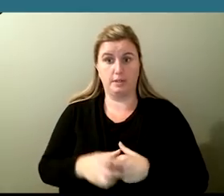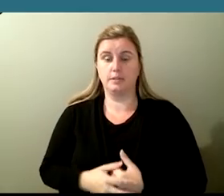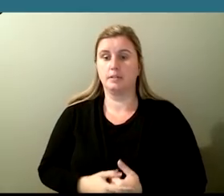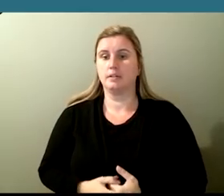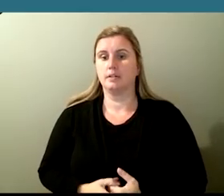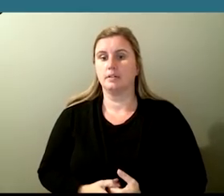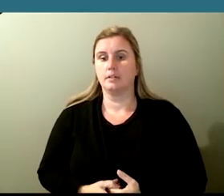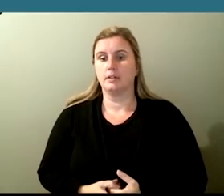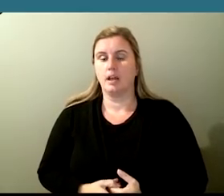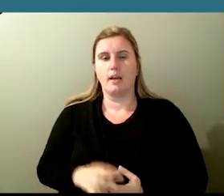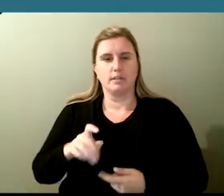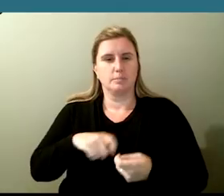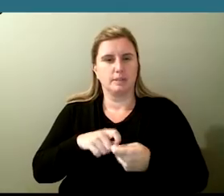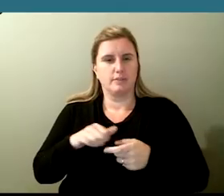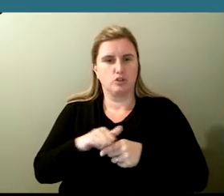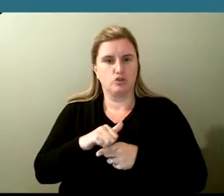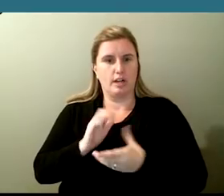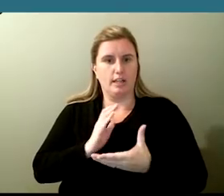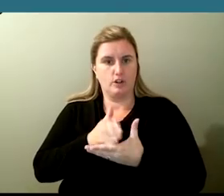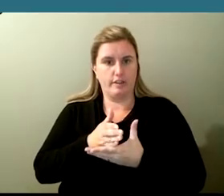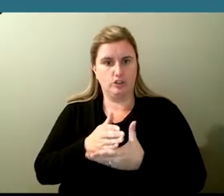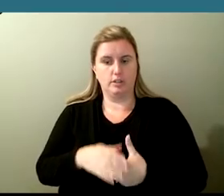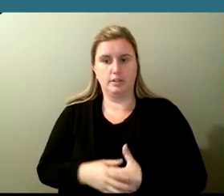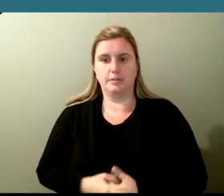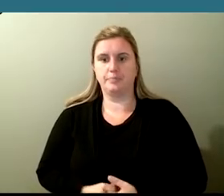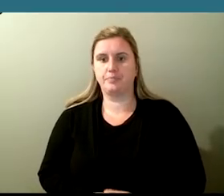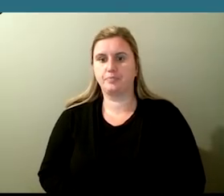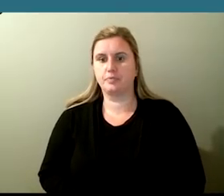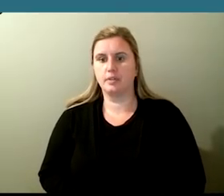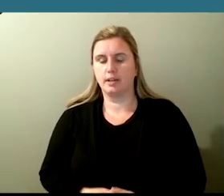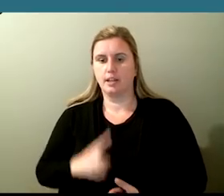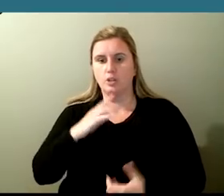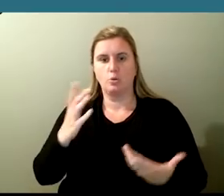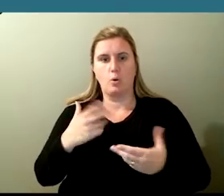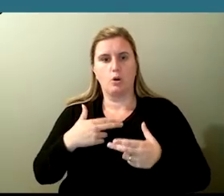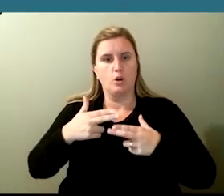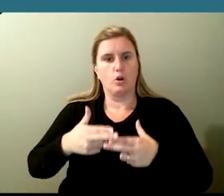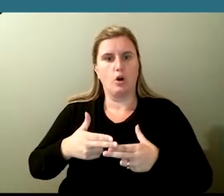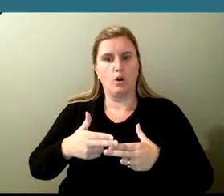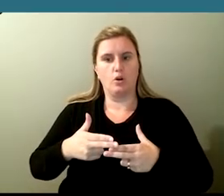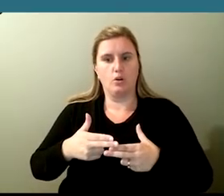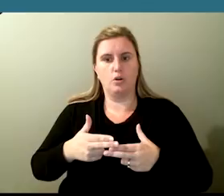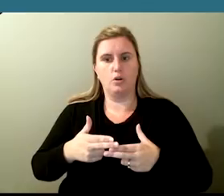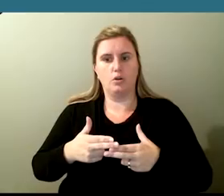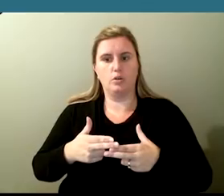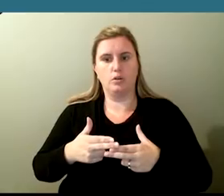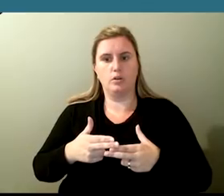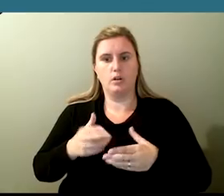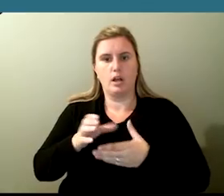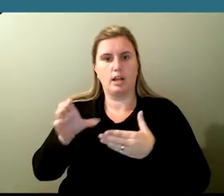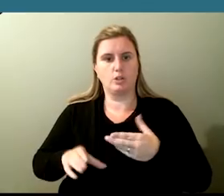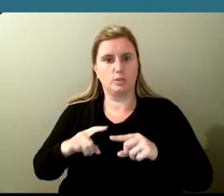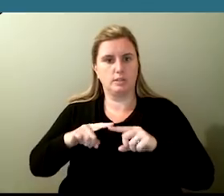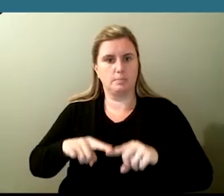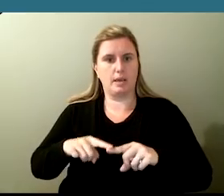of a specific training intervention, it is what we would call what it's called a consequence-based